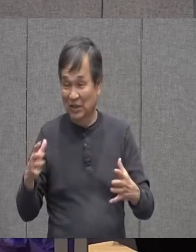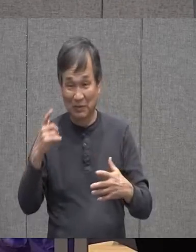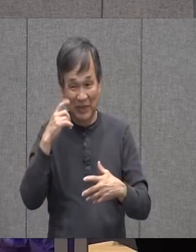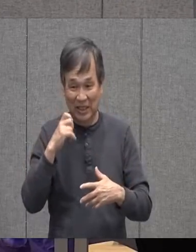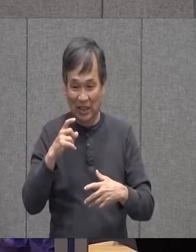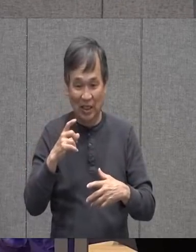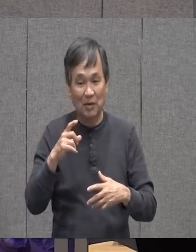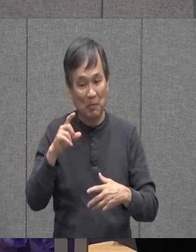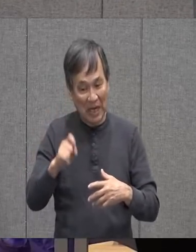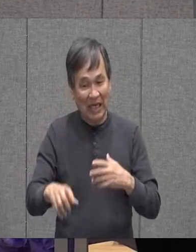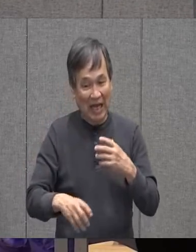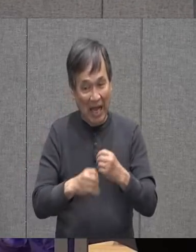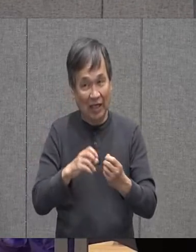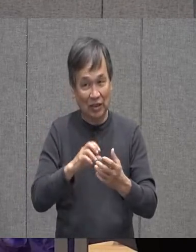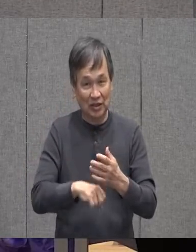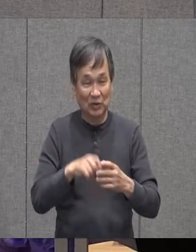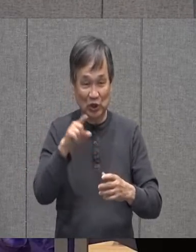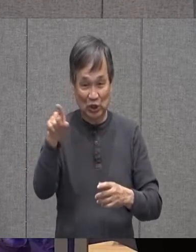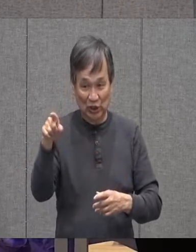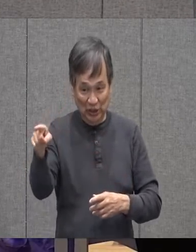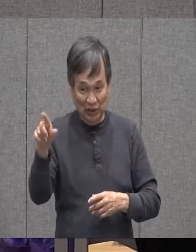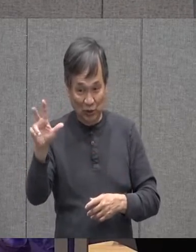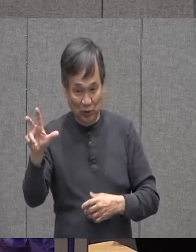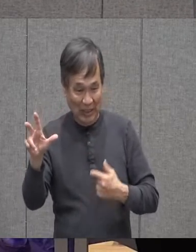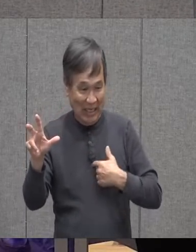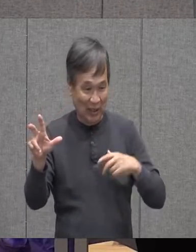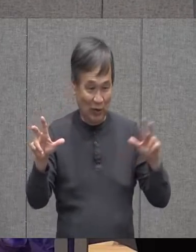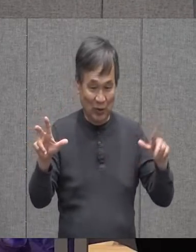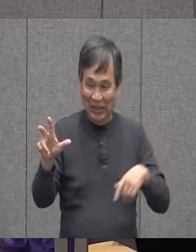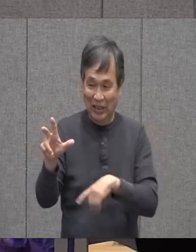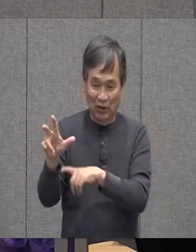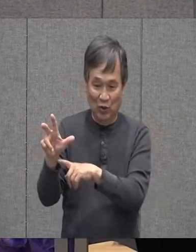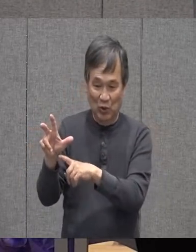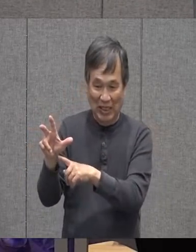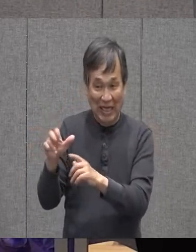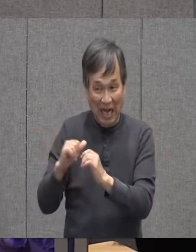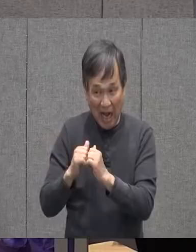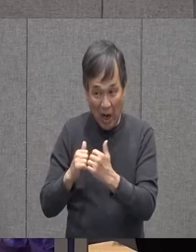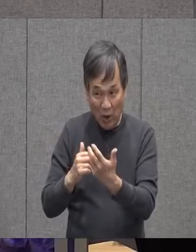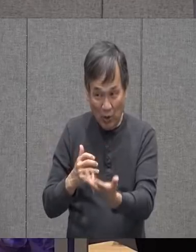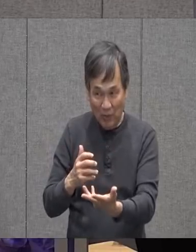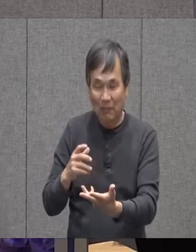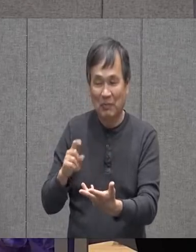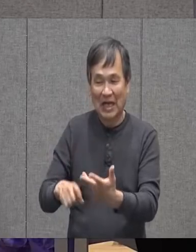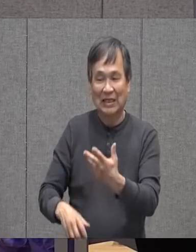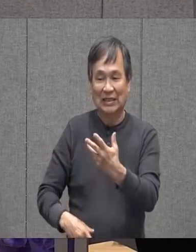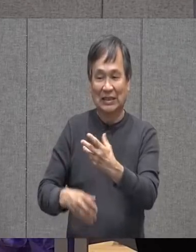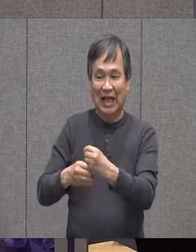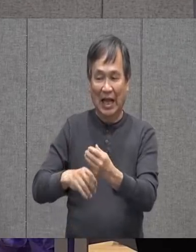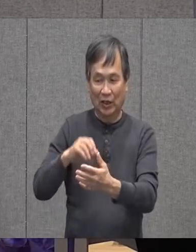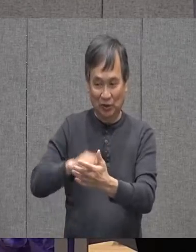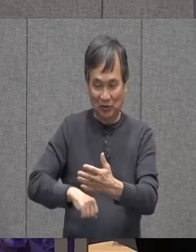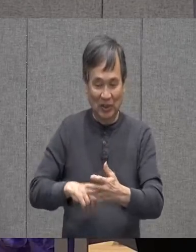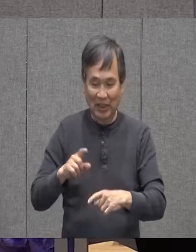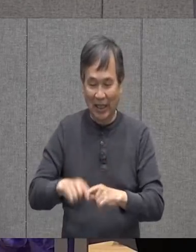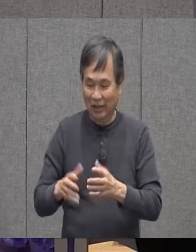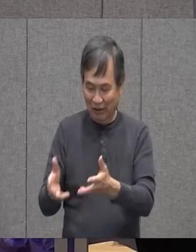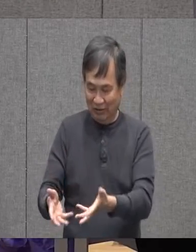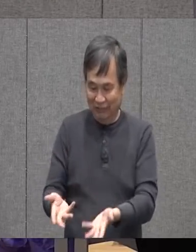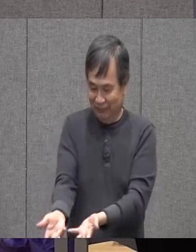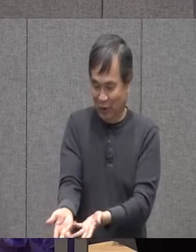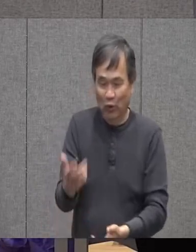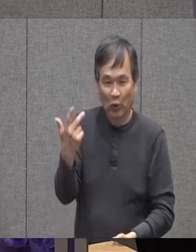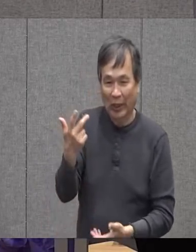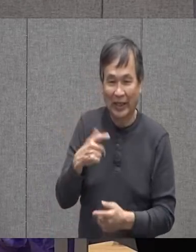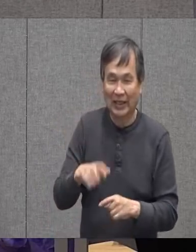would have to have a 3 next, right? So that 3 had to be gotten some way other than just being able to have it like laying there